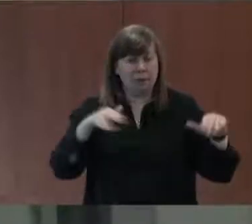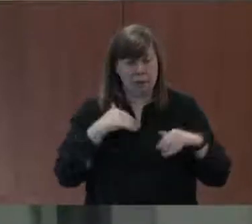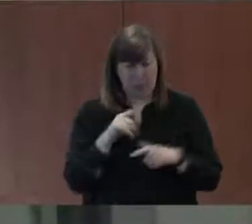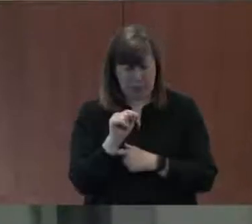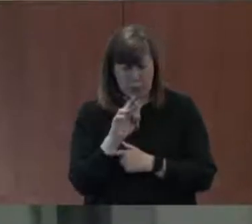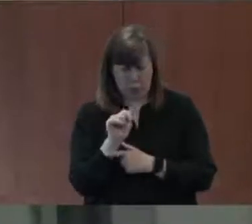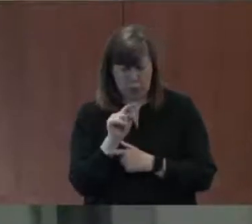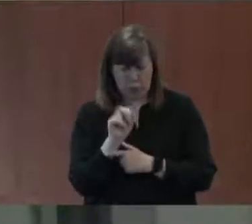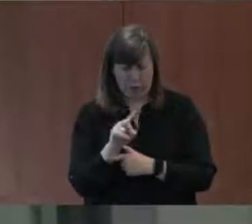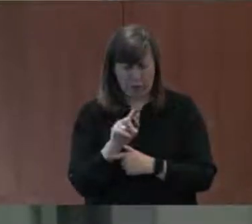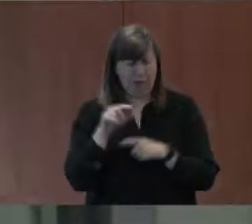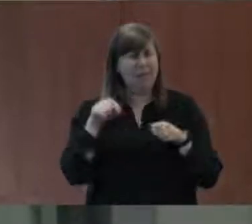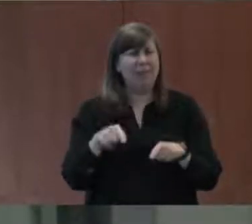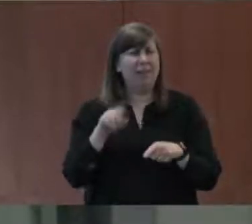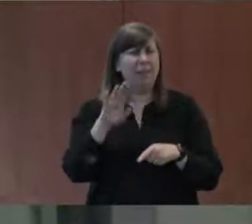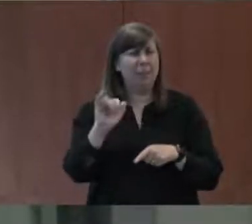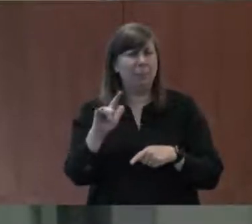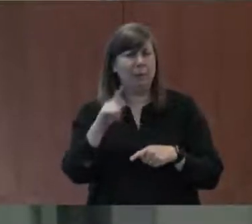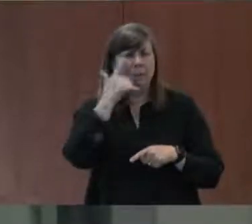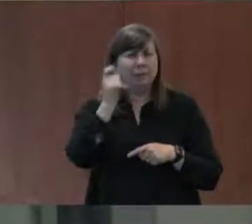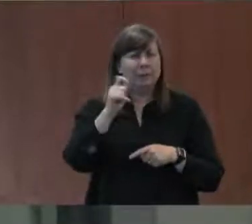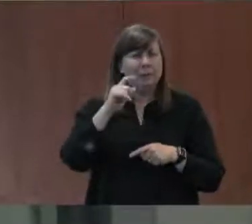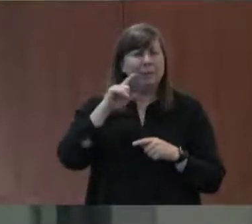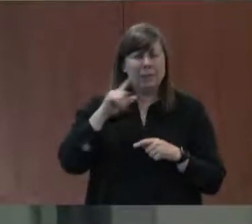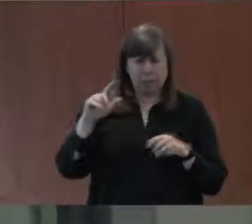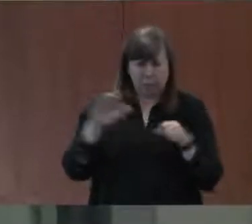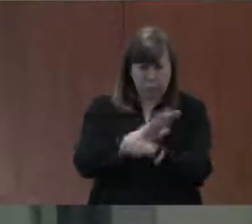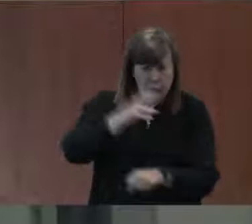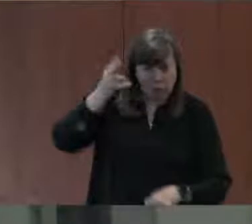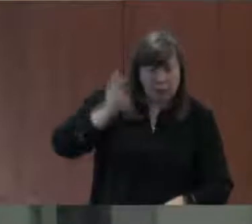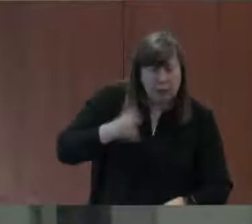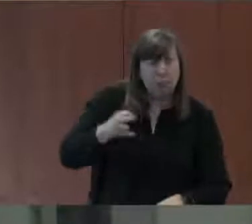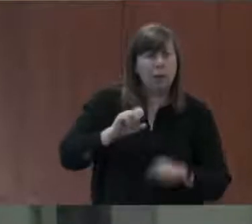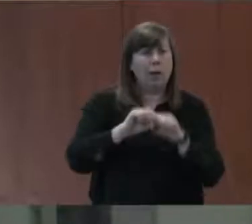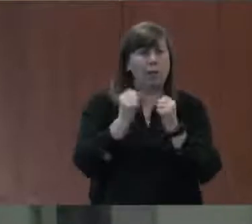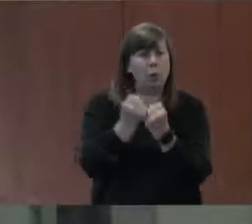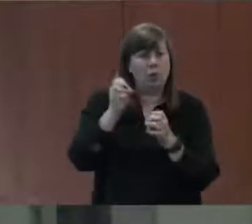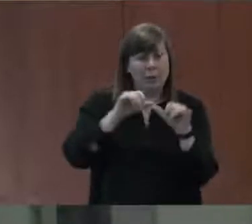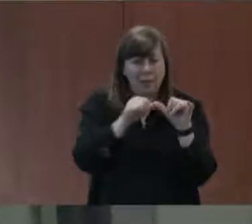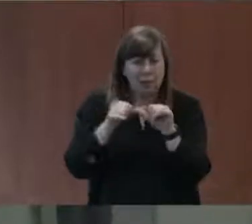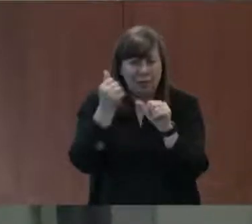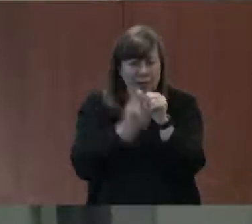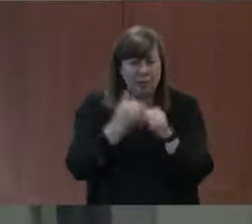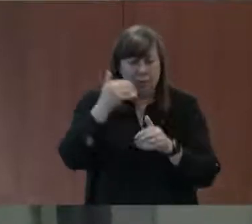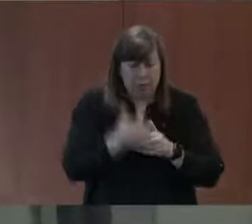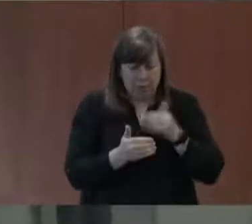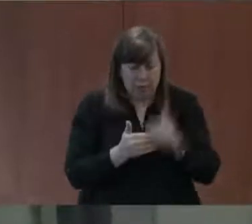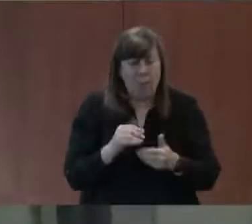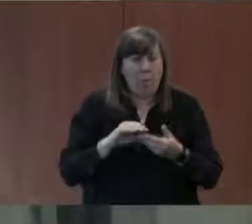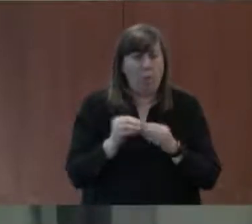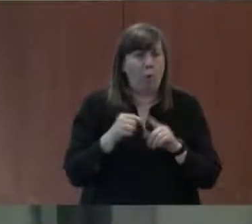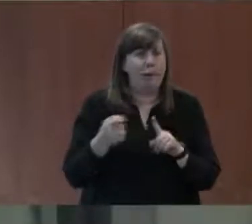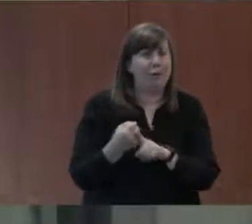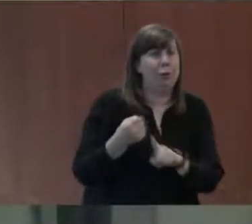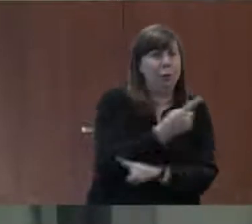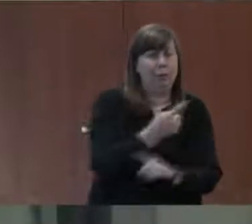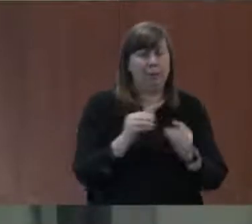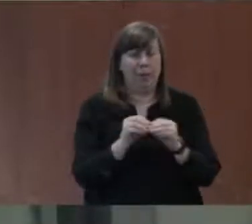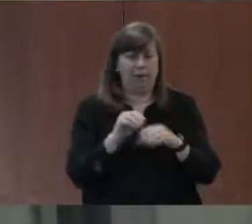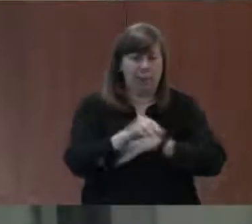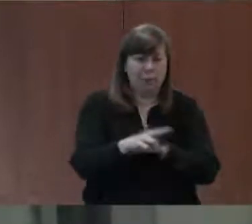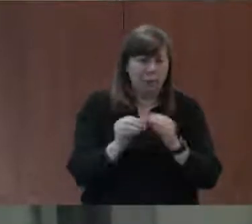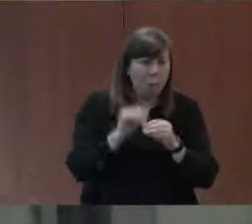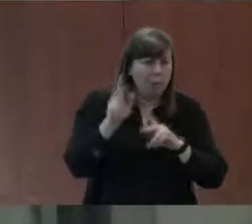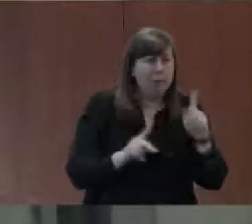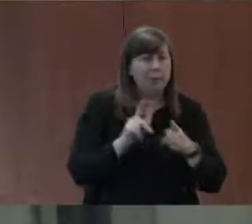treated would result in this omnibus bill, because it is the entire history of social engineering that each new step is always more extreme and affects more people for